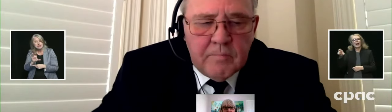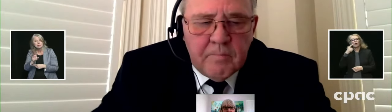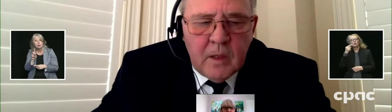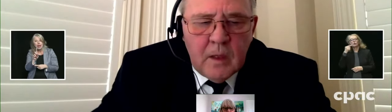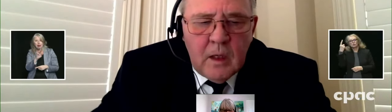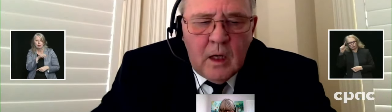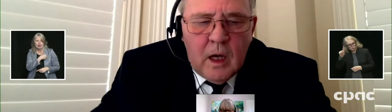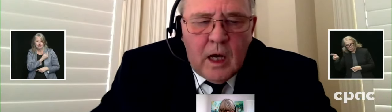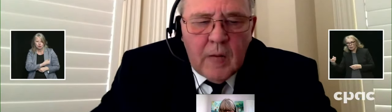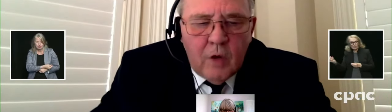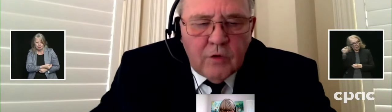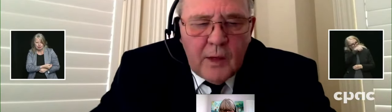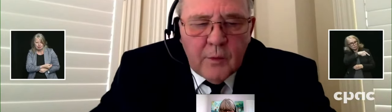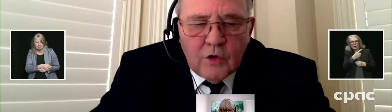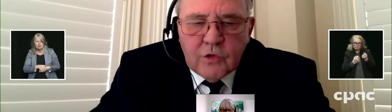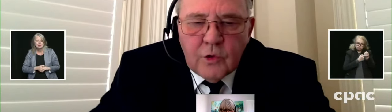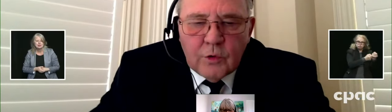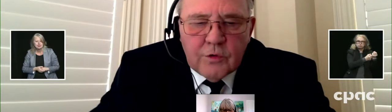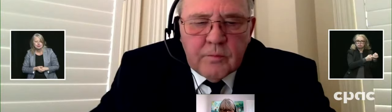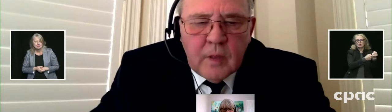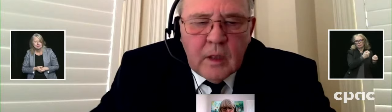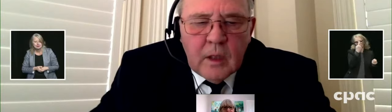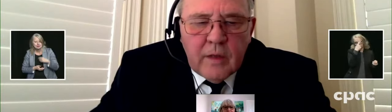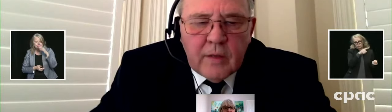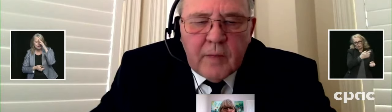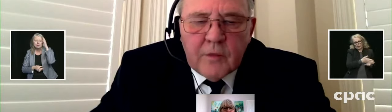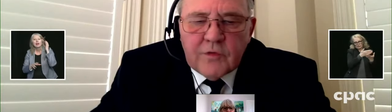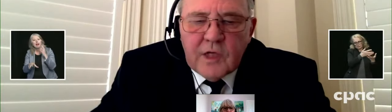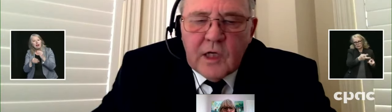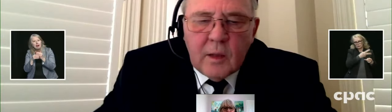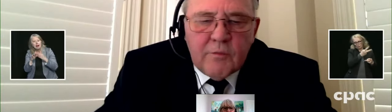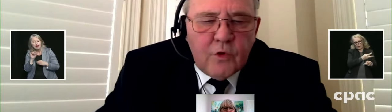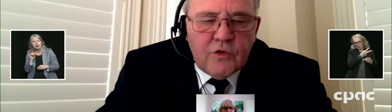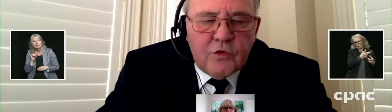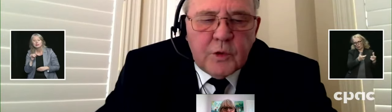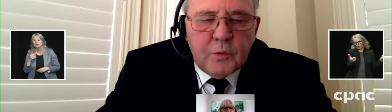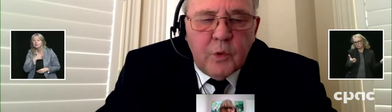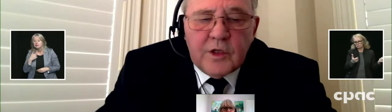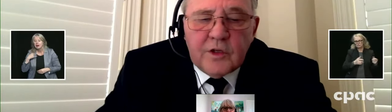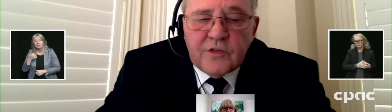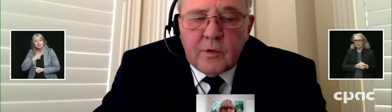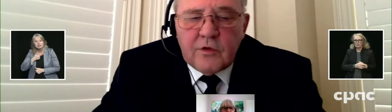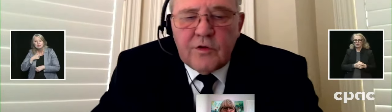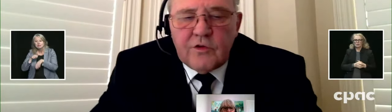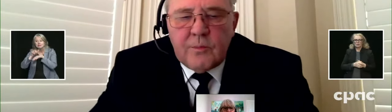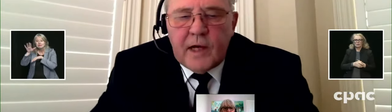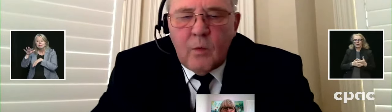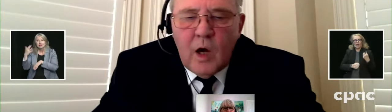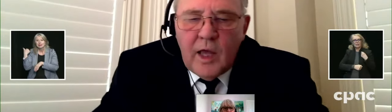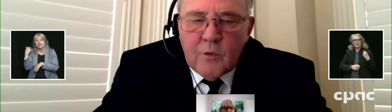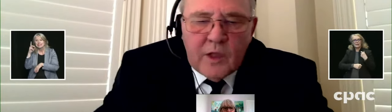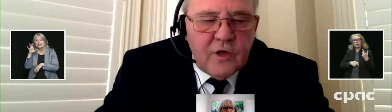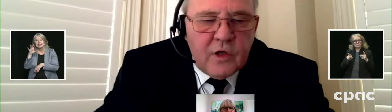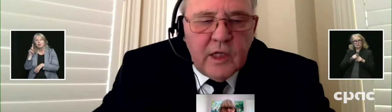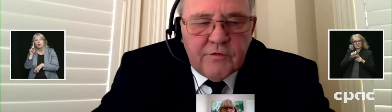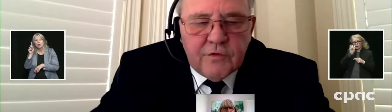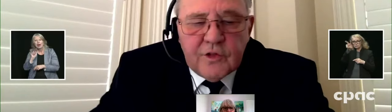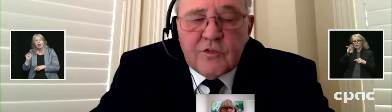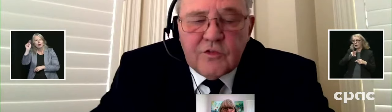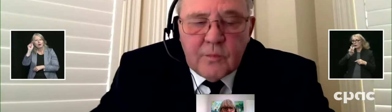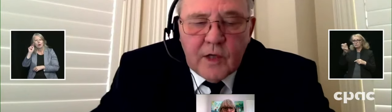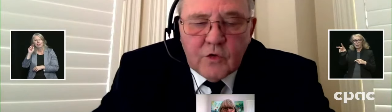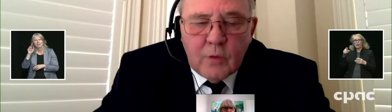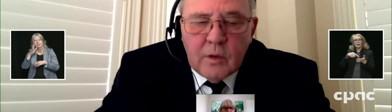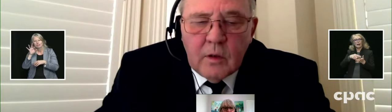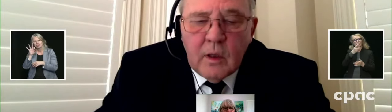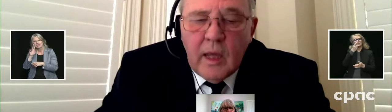Manitoba. I would also note that members of the Canadian Armed Forces were deployed in December to the Shamattawa and Red Sucker Lake First